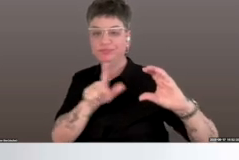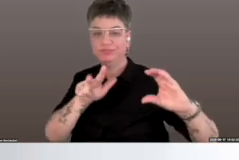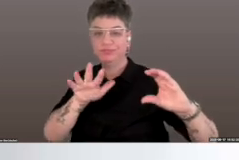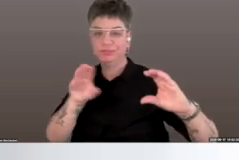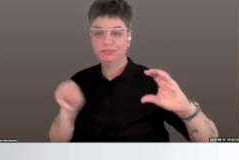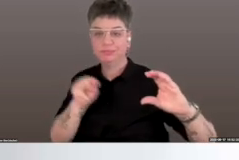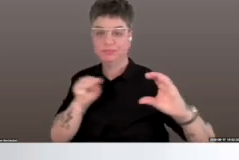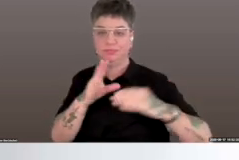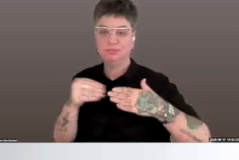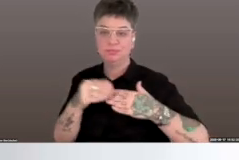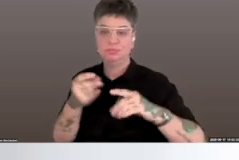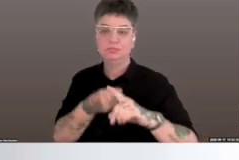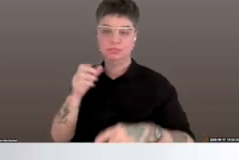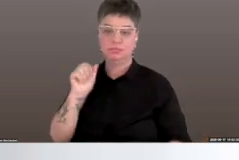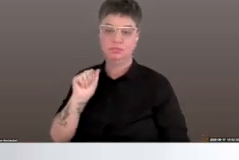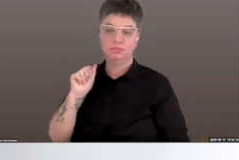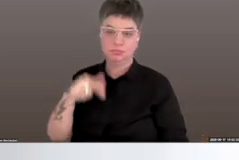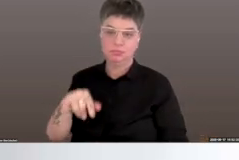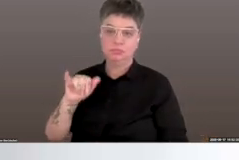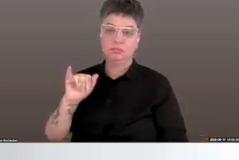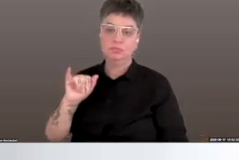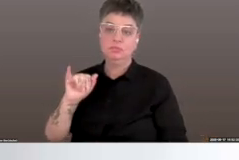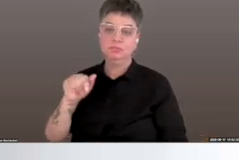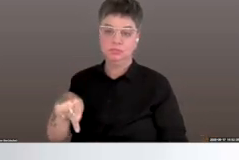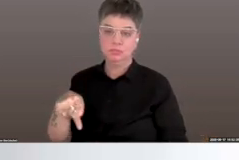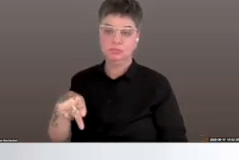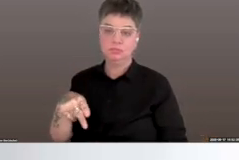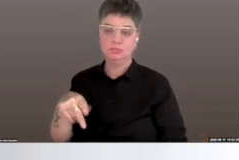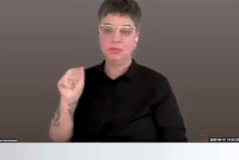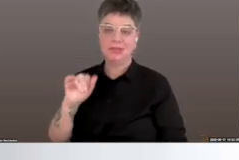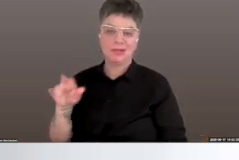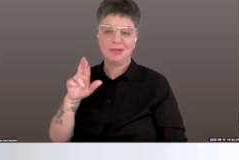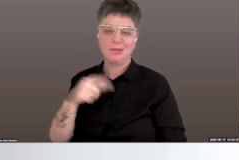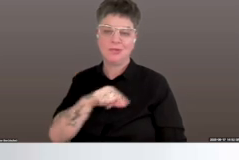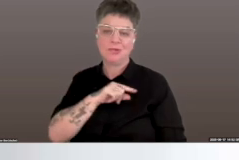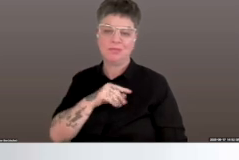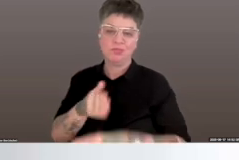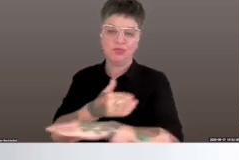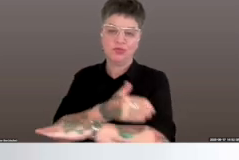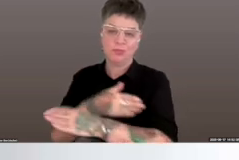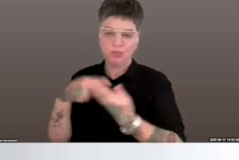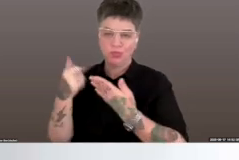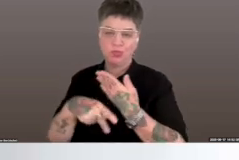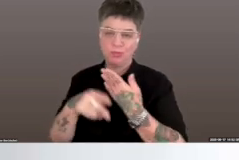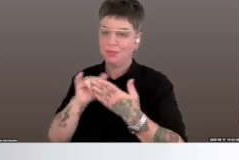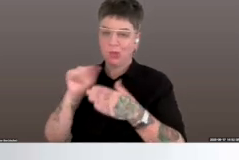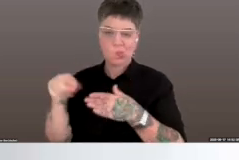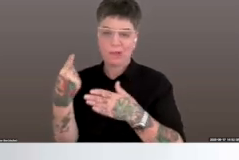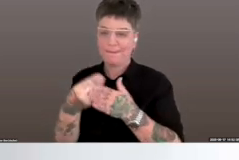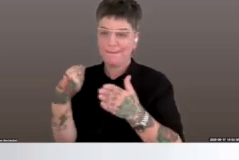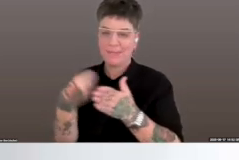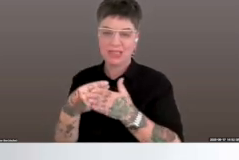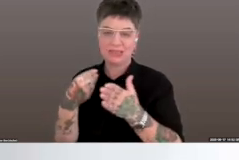million from AQIP, the Air Quality Improvement Program. That's the only money that will have any leverage to or